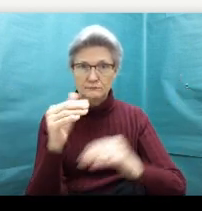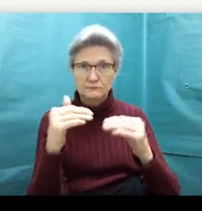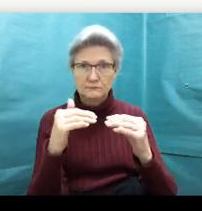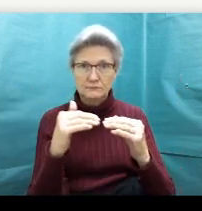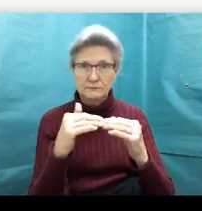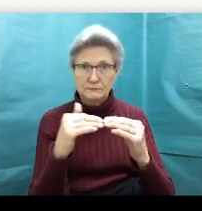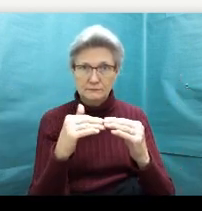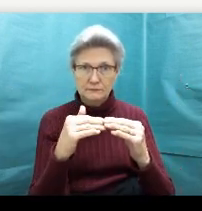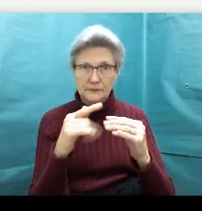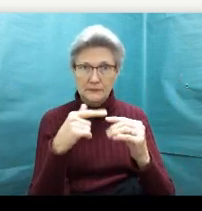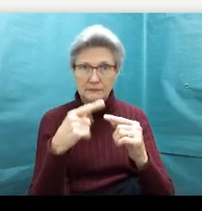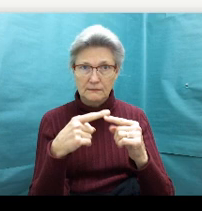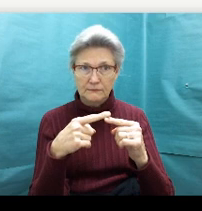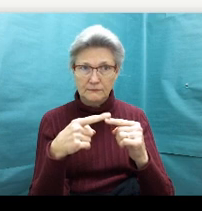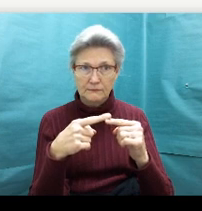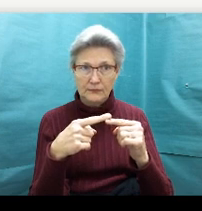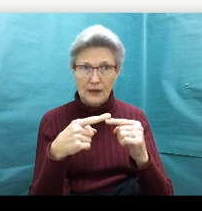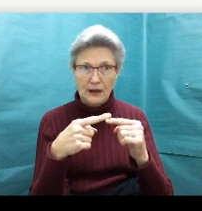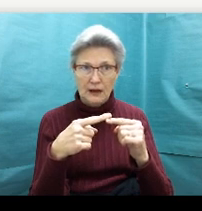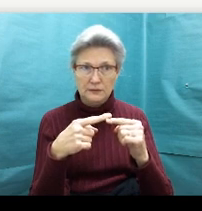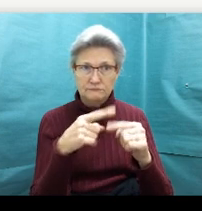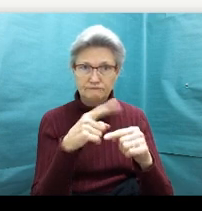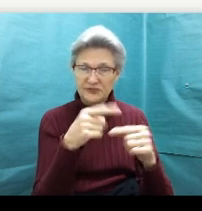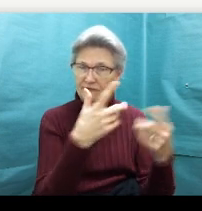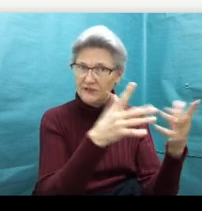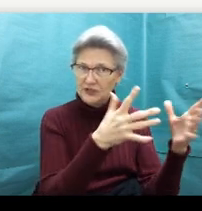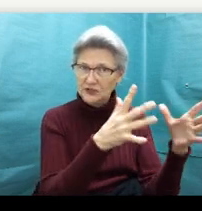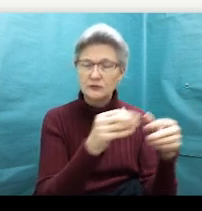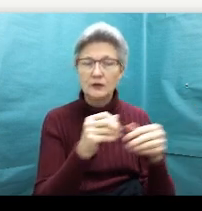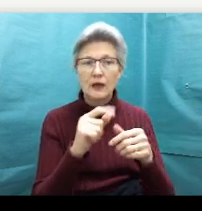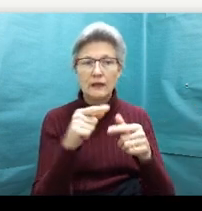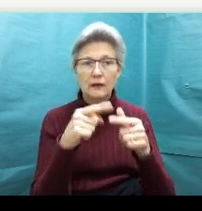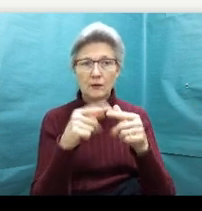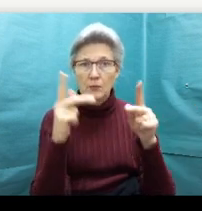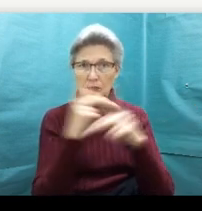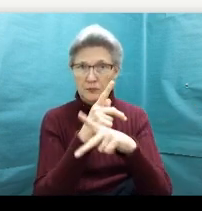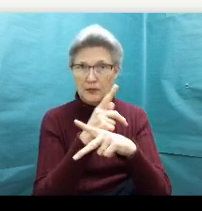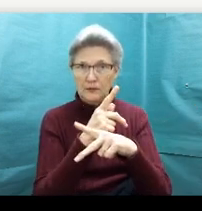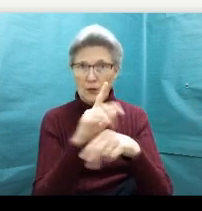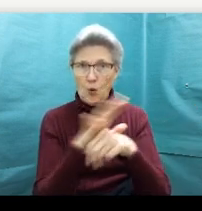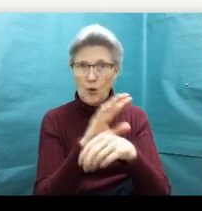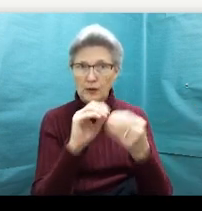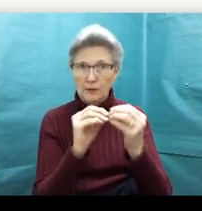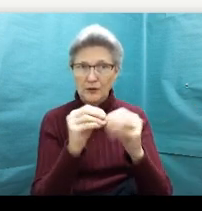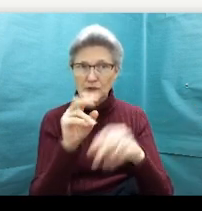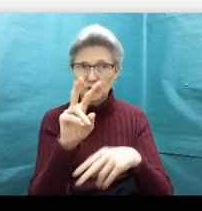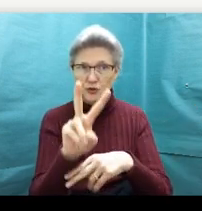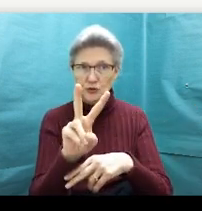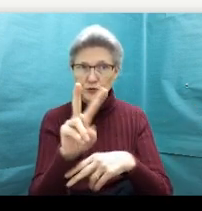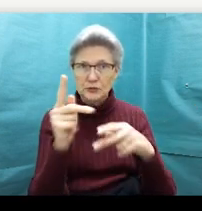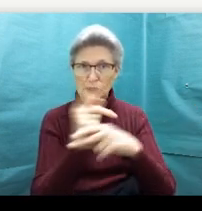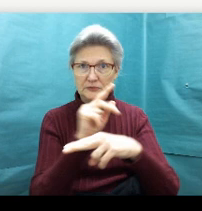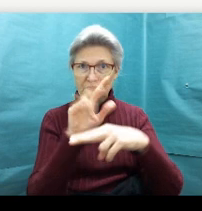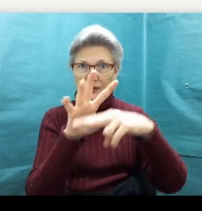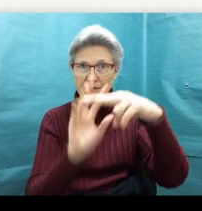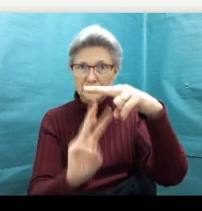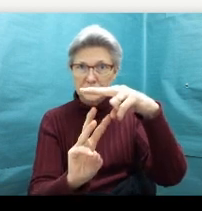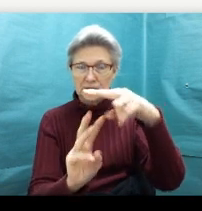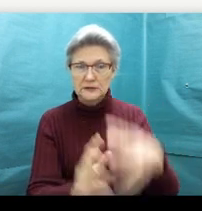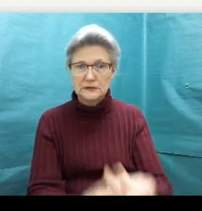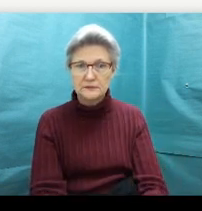and then we got that. I'm going to put a little check there. And now we're going to multiply our whole number by our fraction. 2